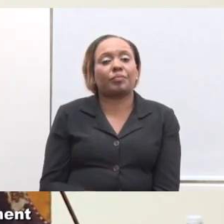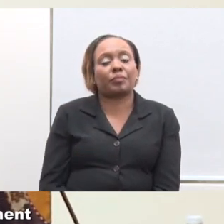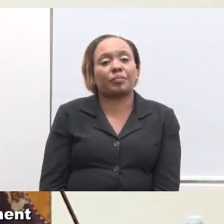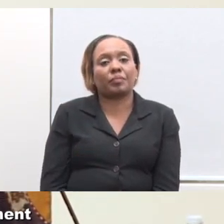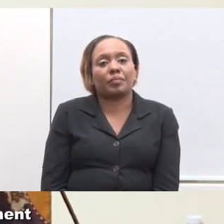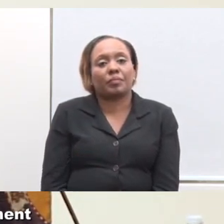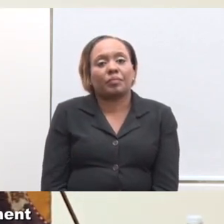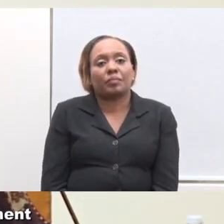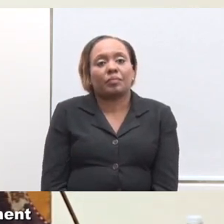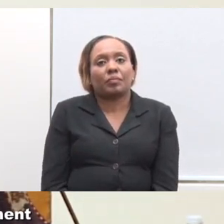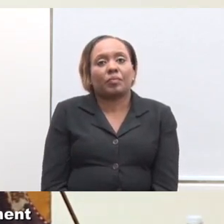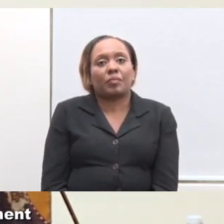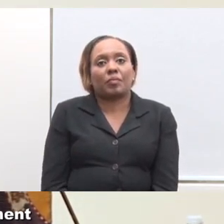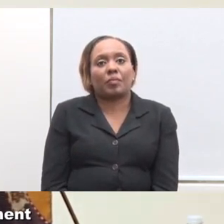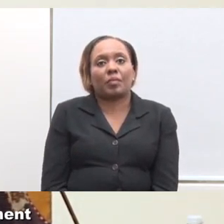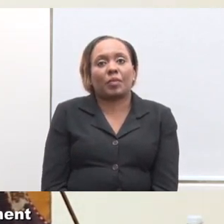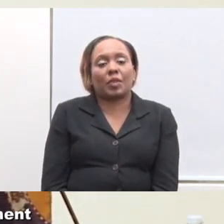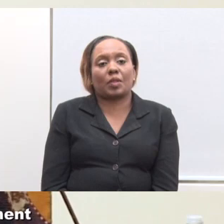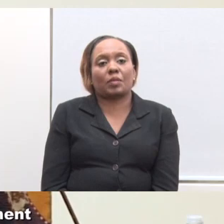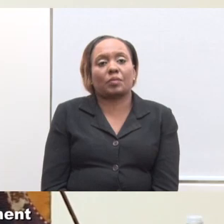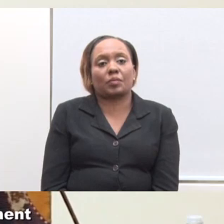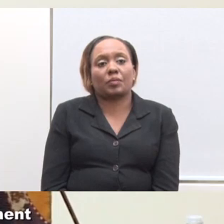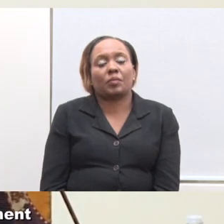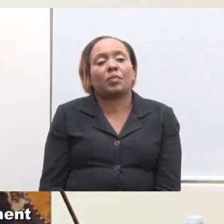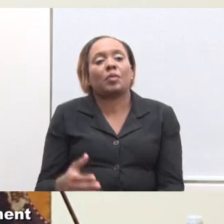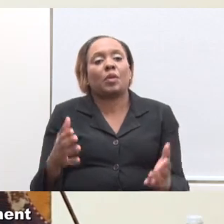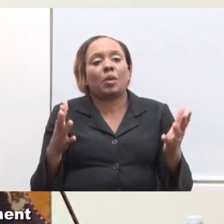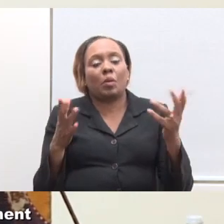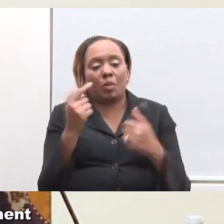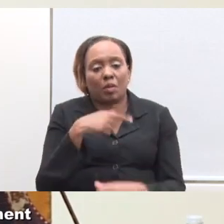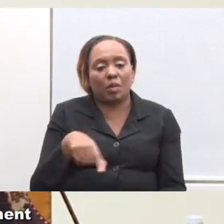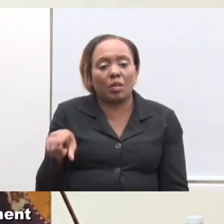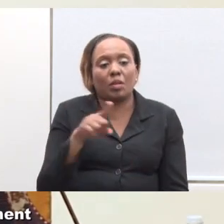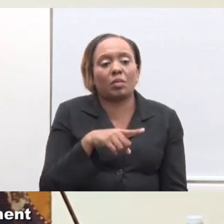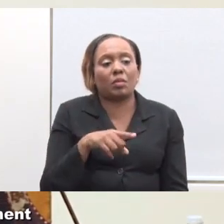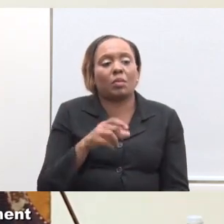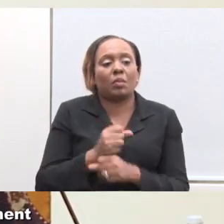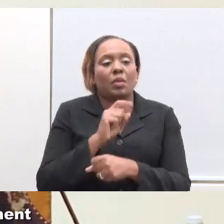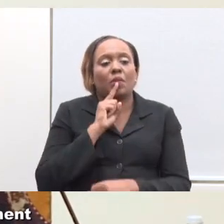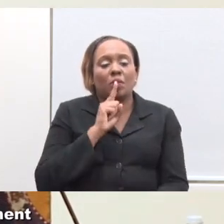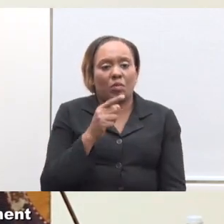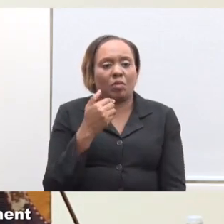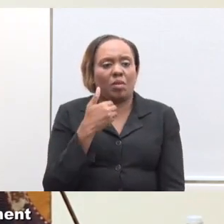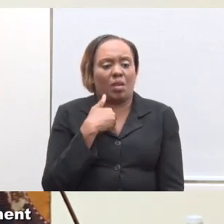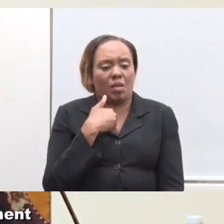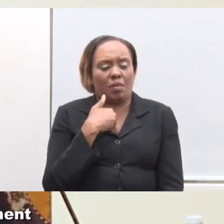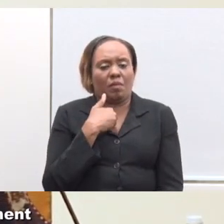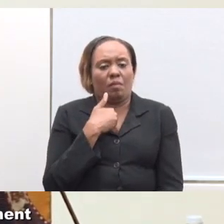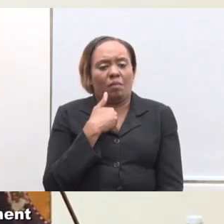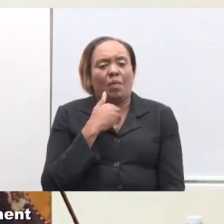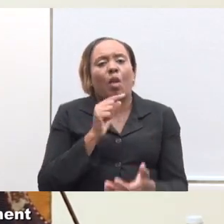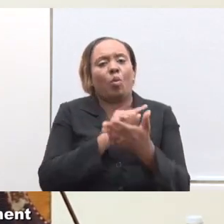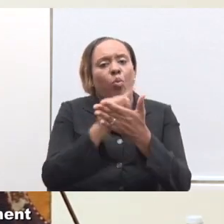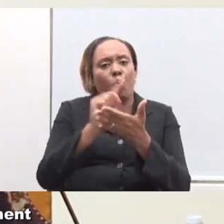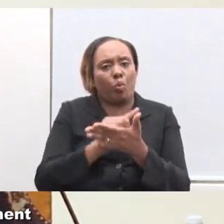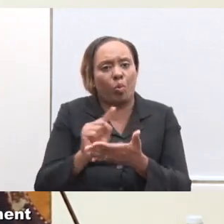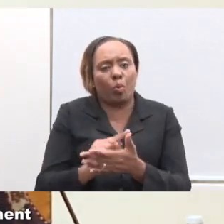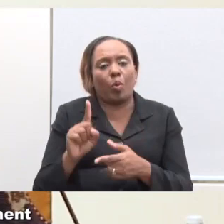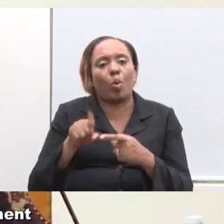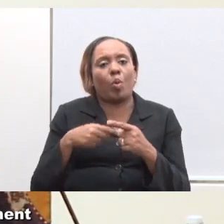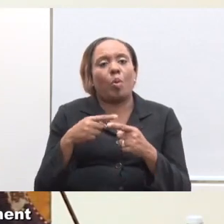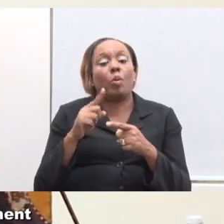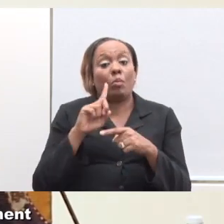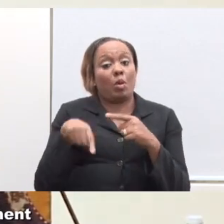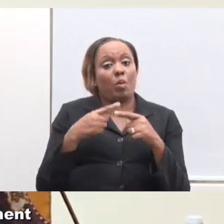to ensure that they can have their weekly things once we can get back to a stage where gatherings can be allowed in this